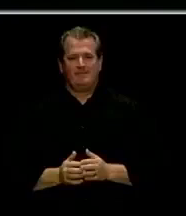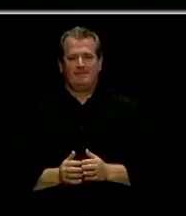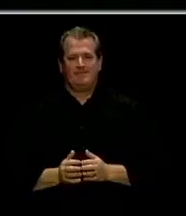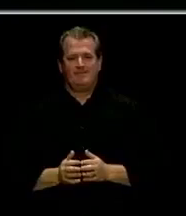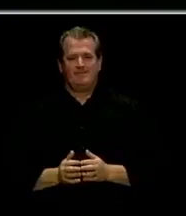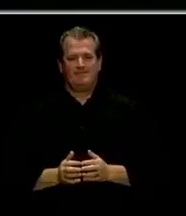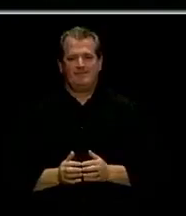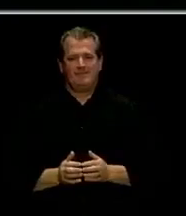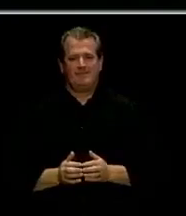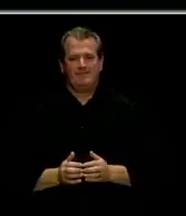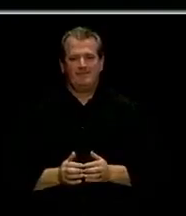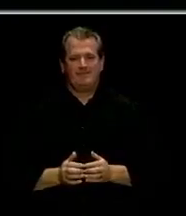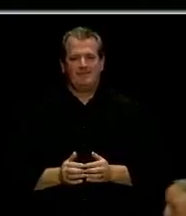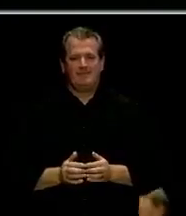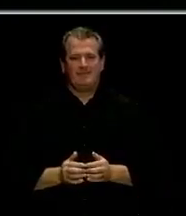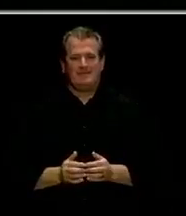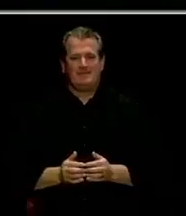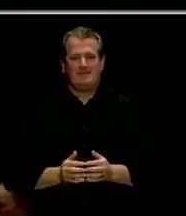Yep.